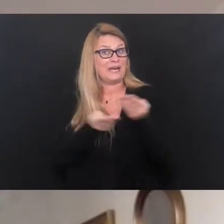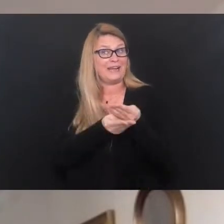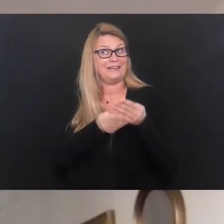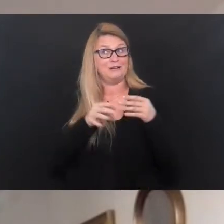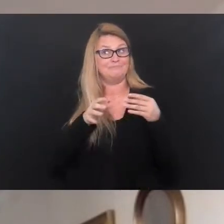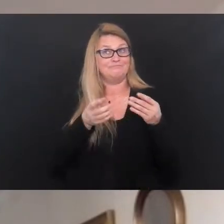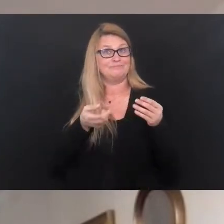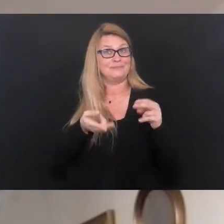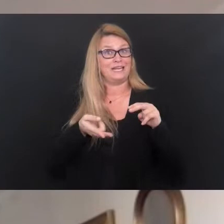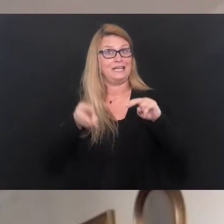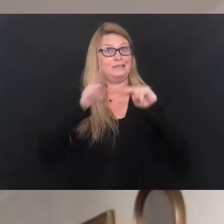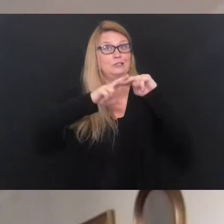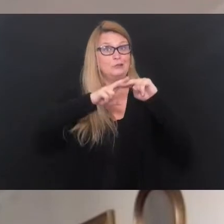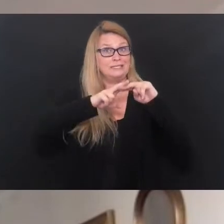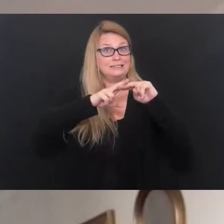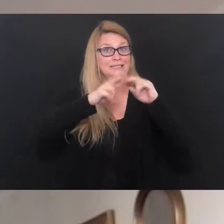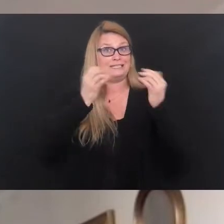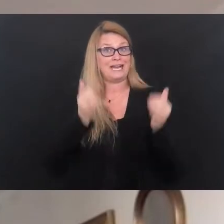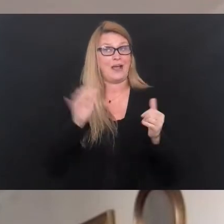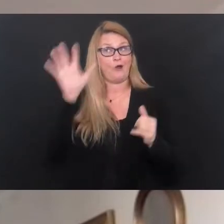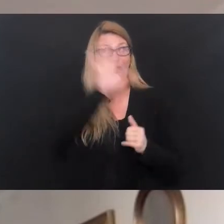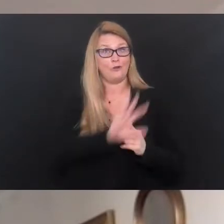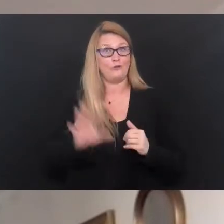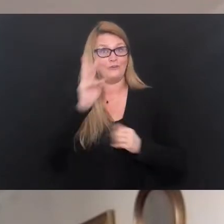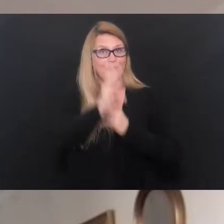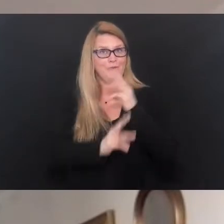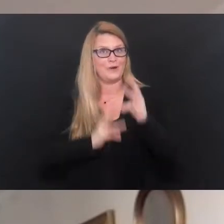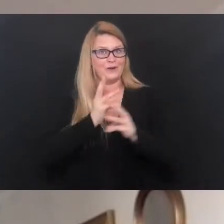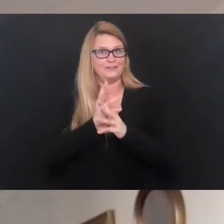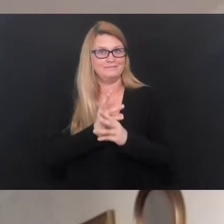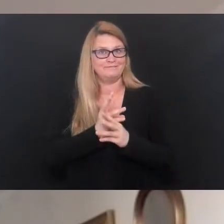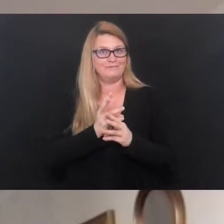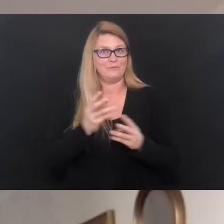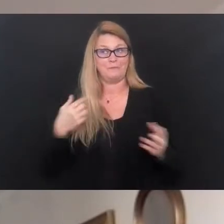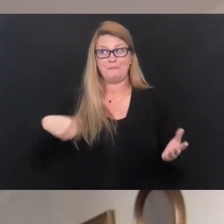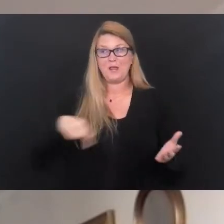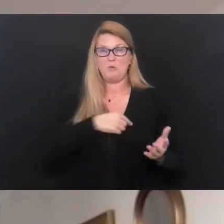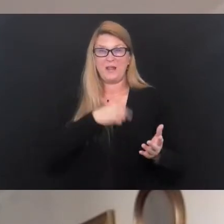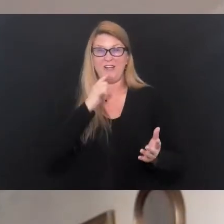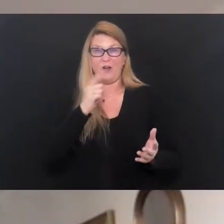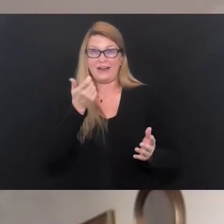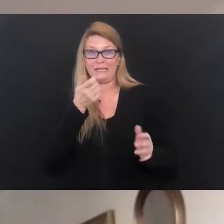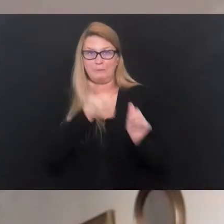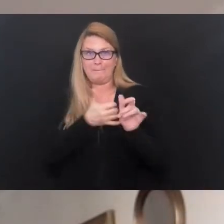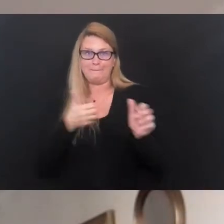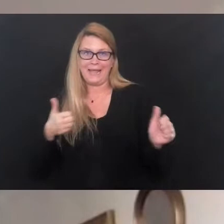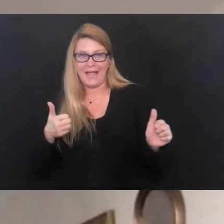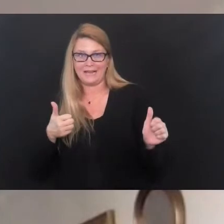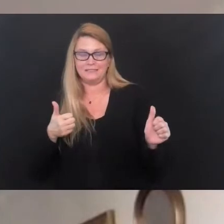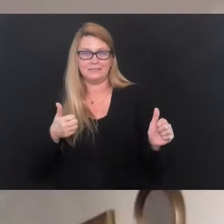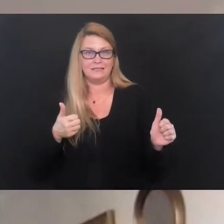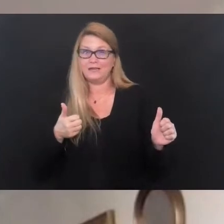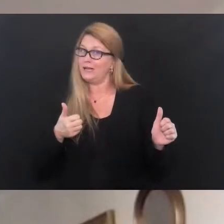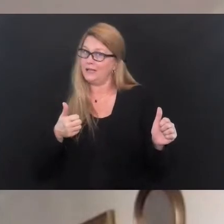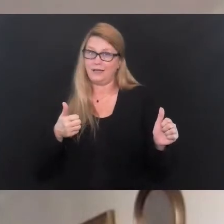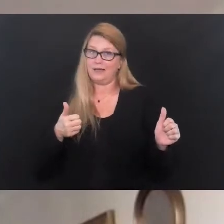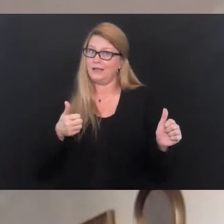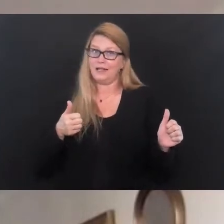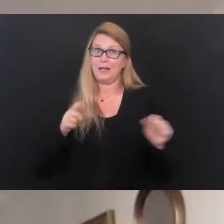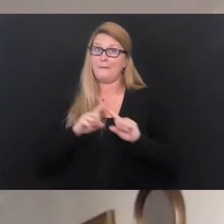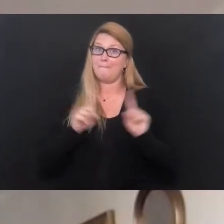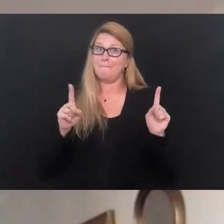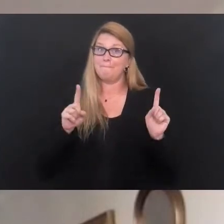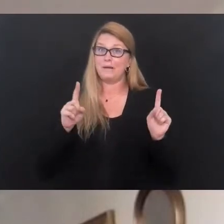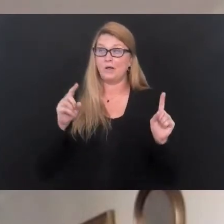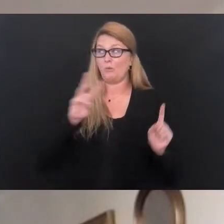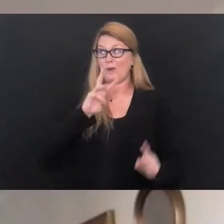up around the world. And we know that the United States is a bit behind, but is not going to escape that, nor is